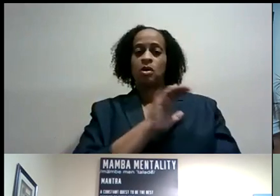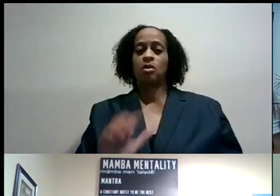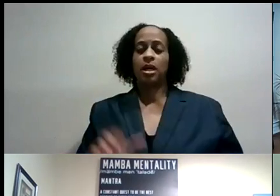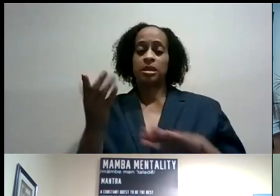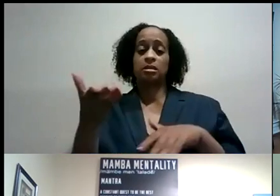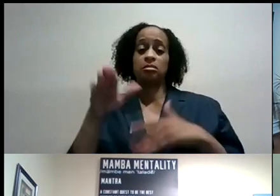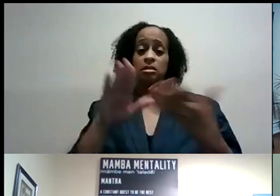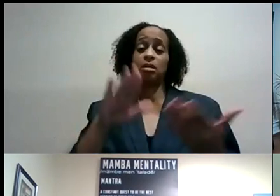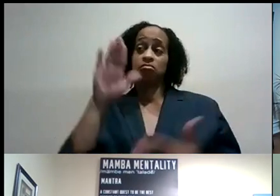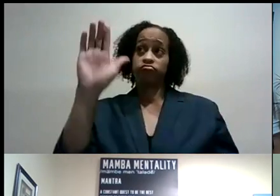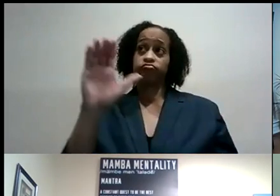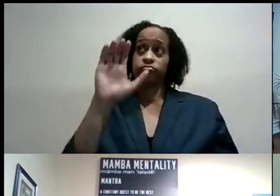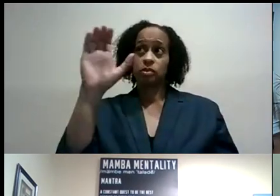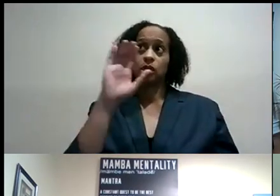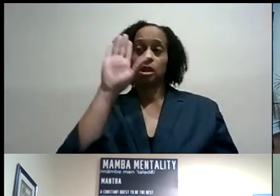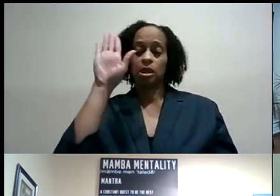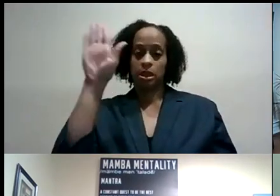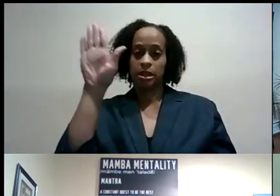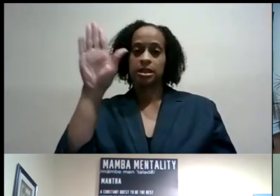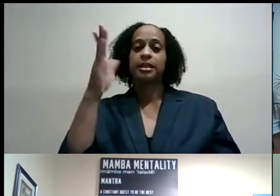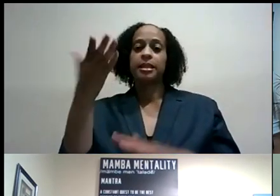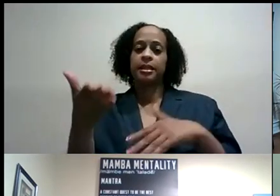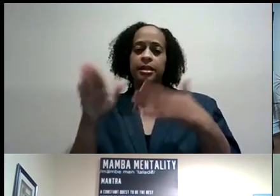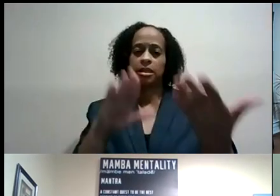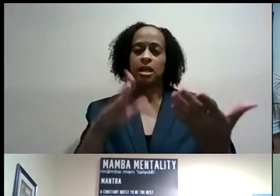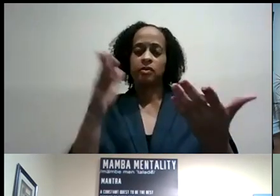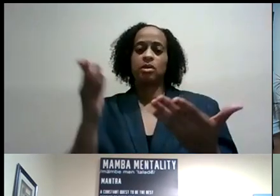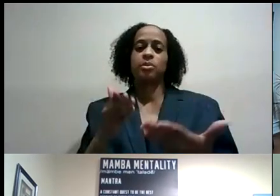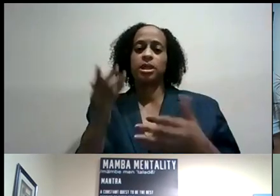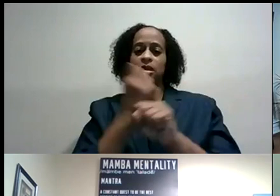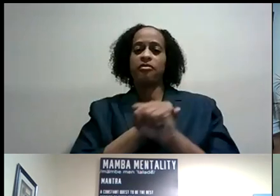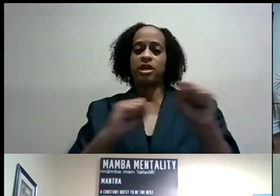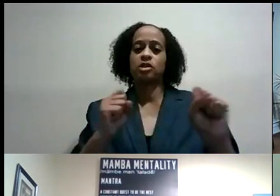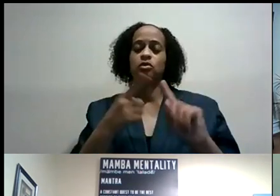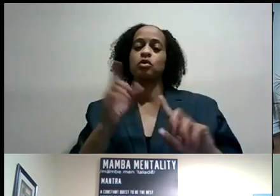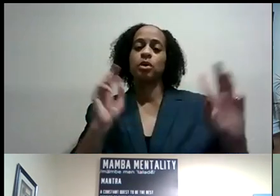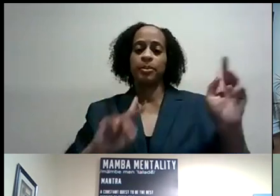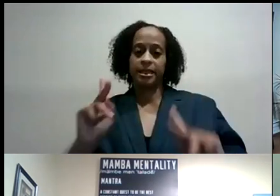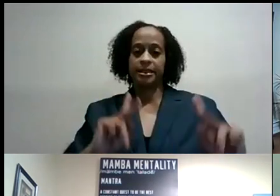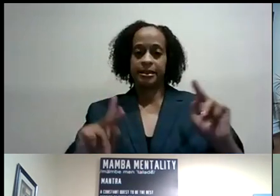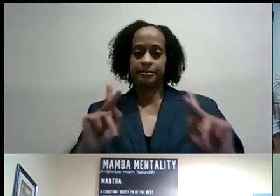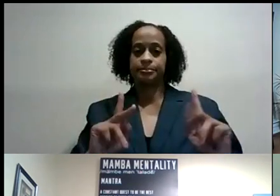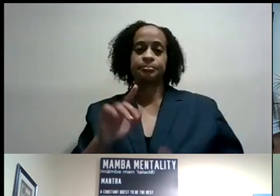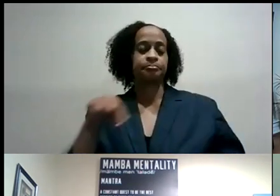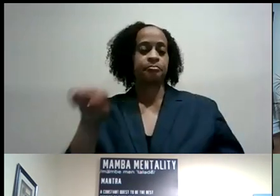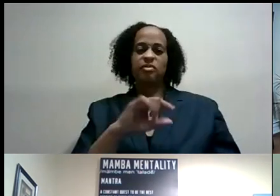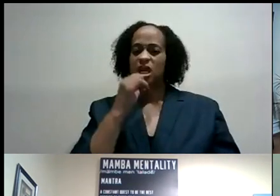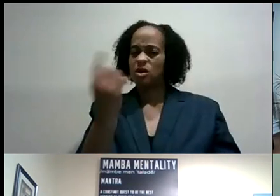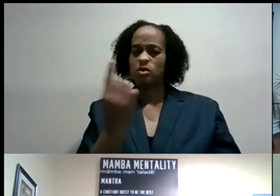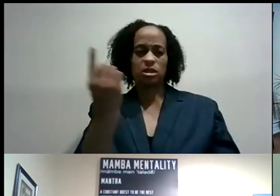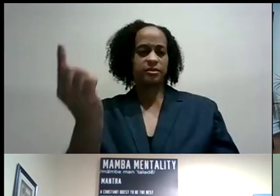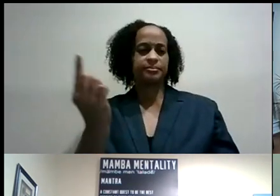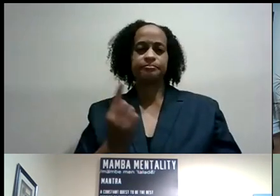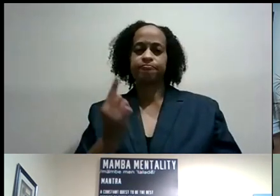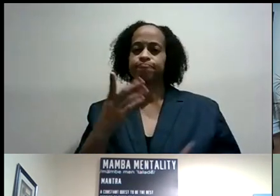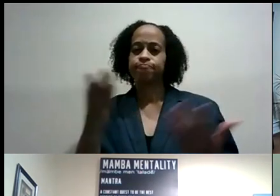cross and his death to bring salvation to humanity. You don't just come here